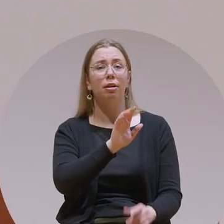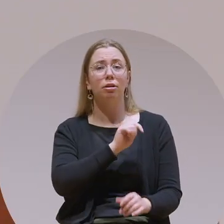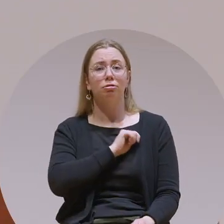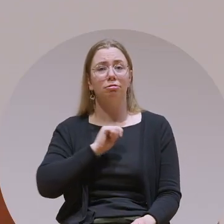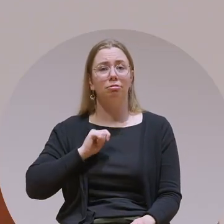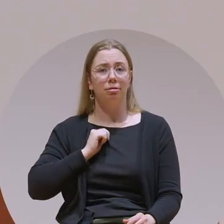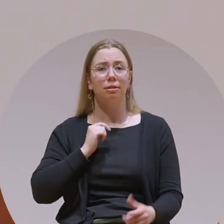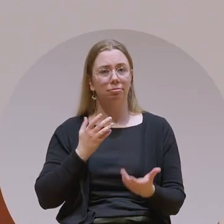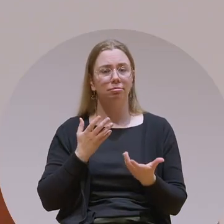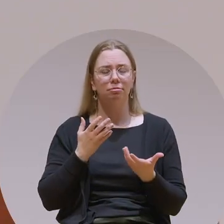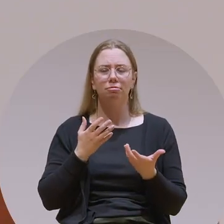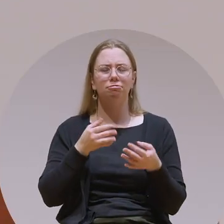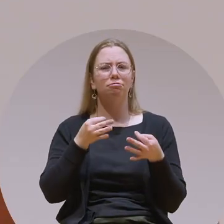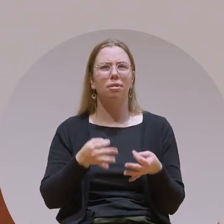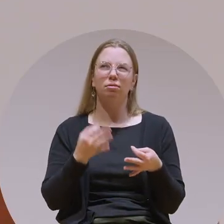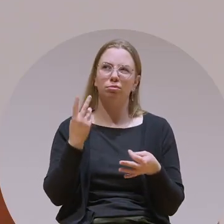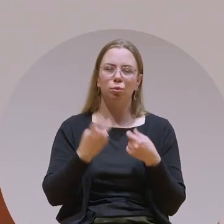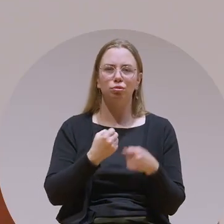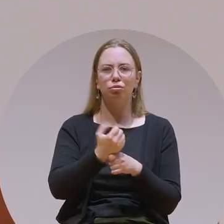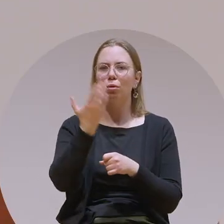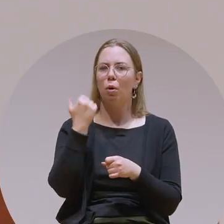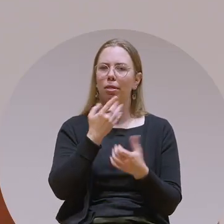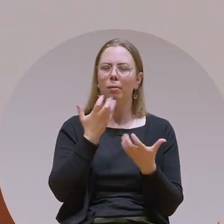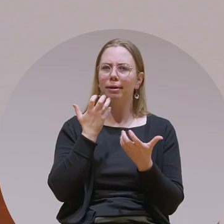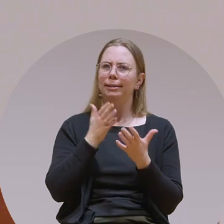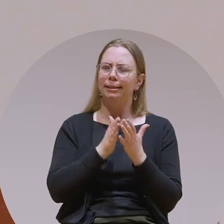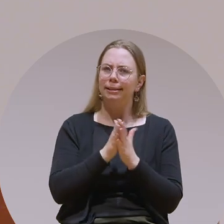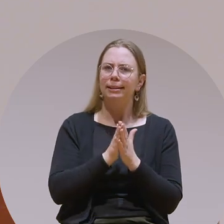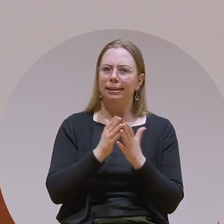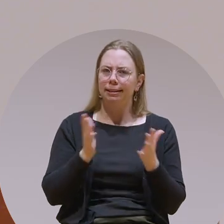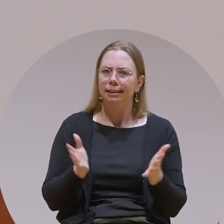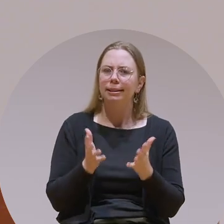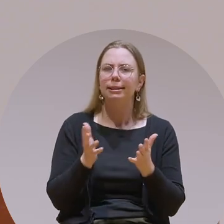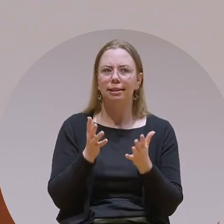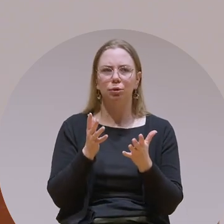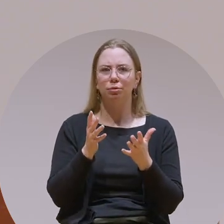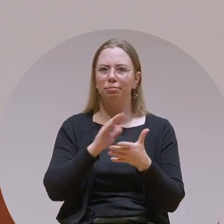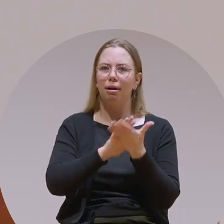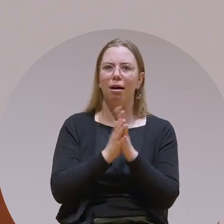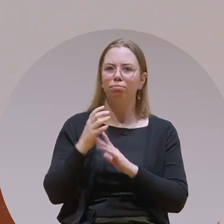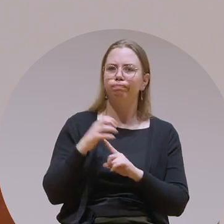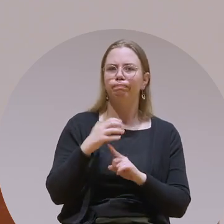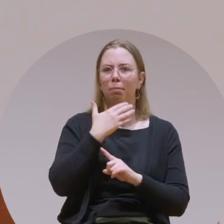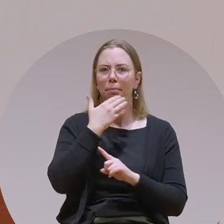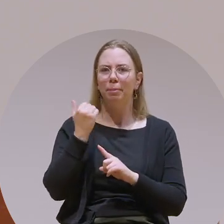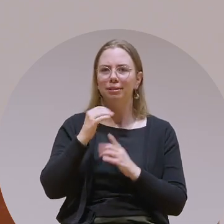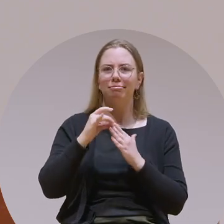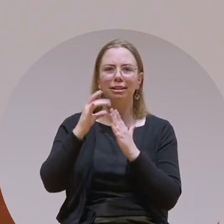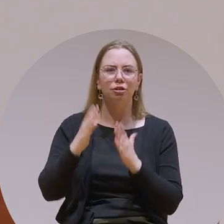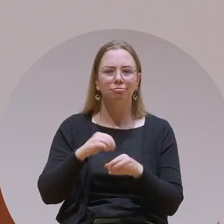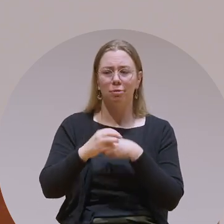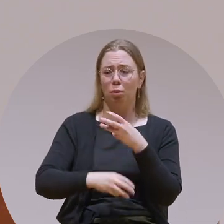to start a new initiative to really be world leaders in provenance. And I'm incredibly lucky to work